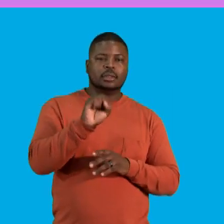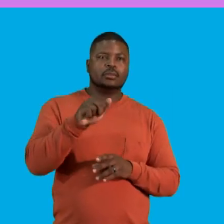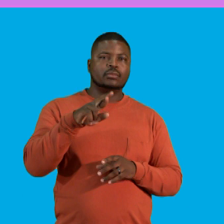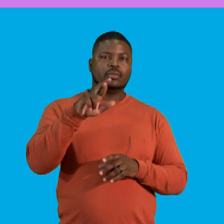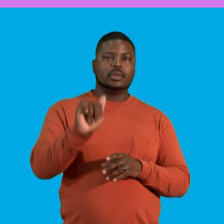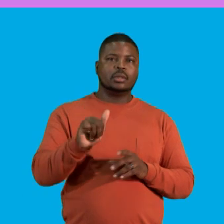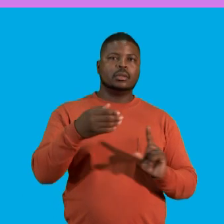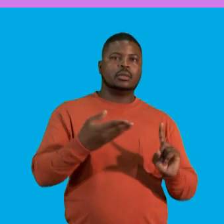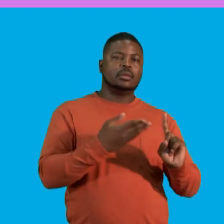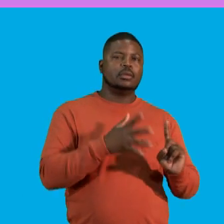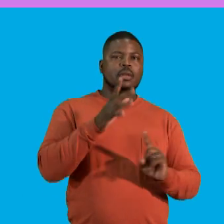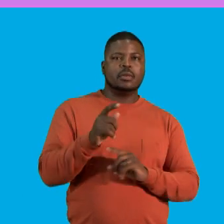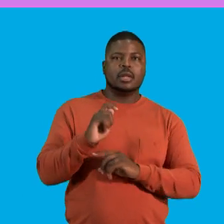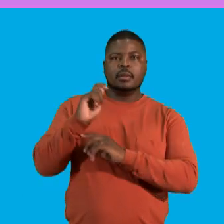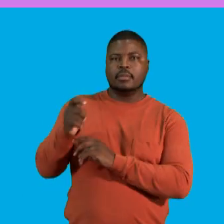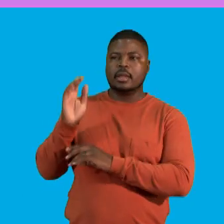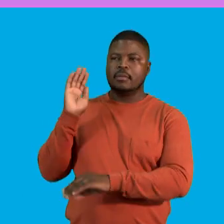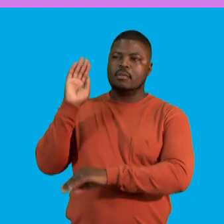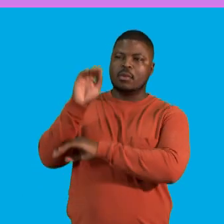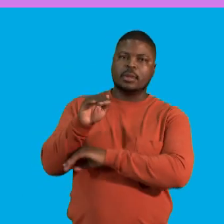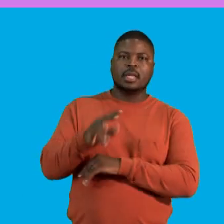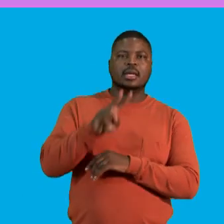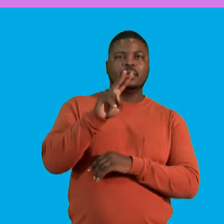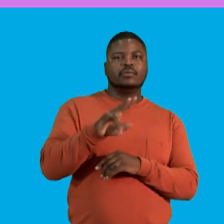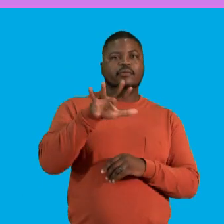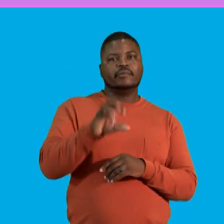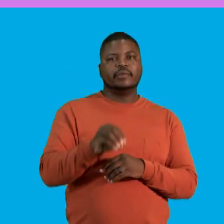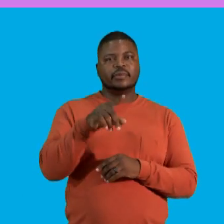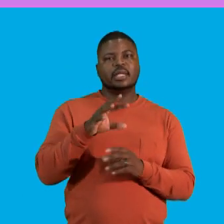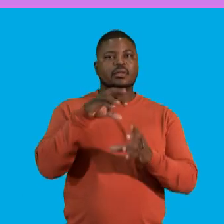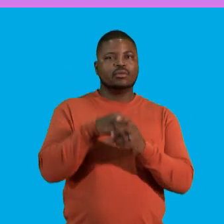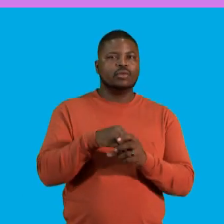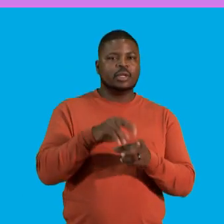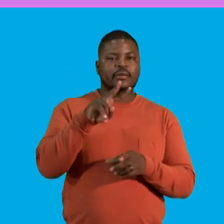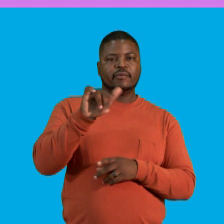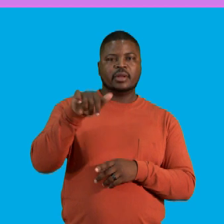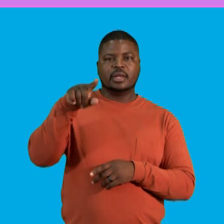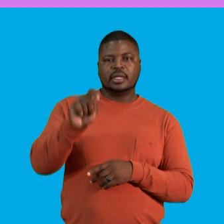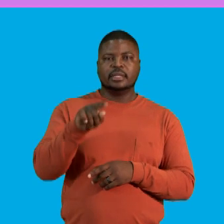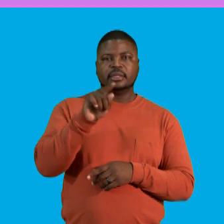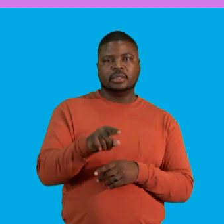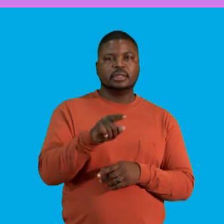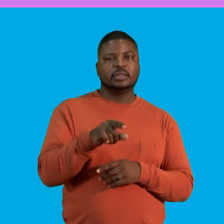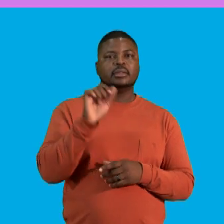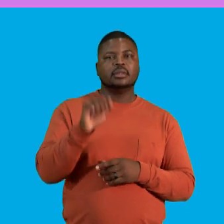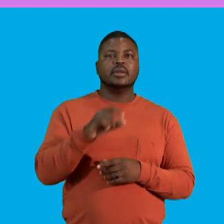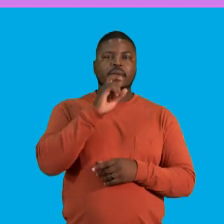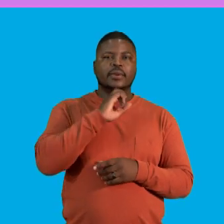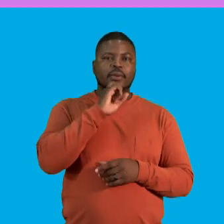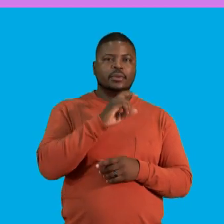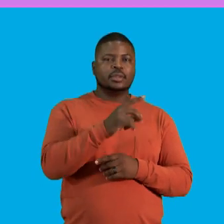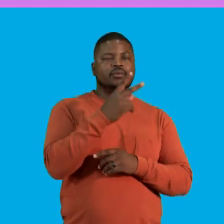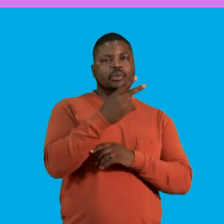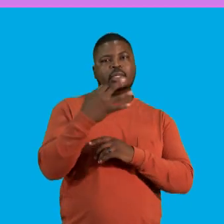Sarah claims that she will pay more than 250, including VAT, for using 23 kiloliters of